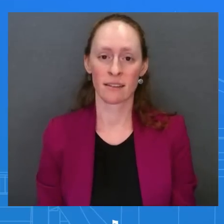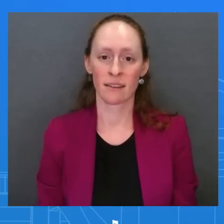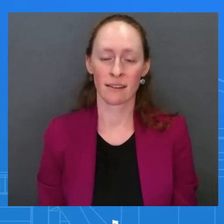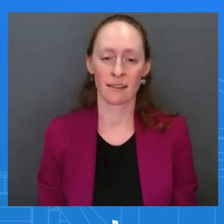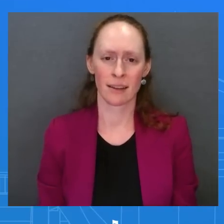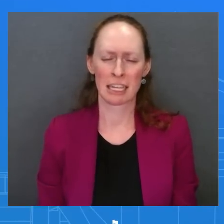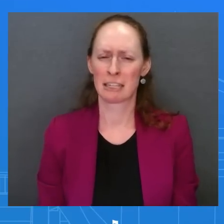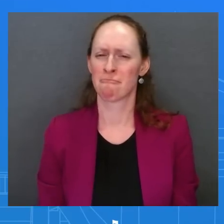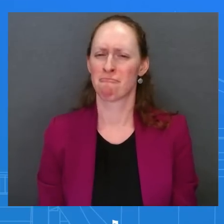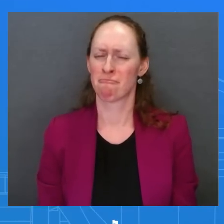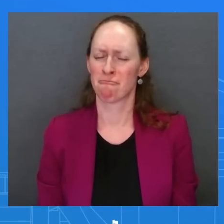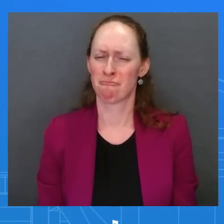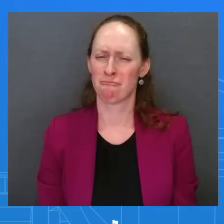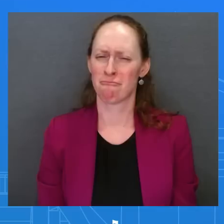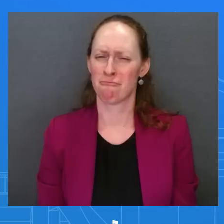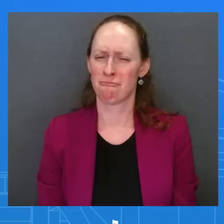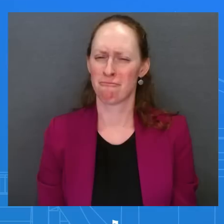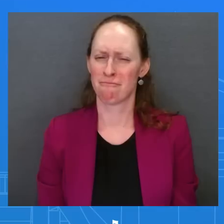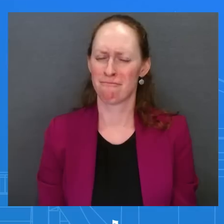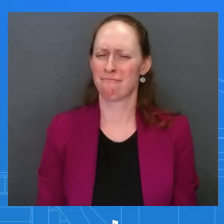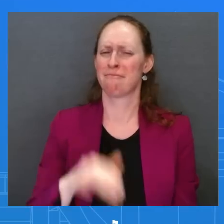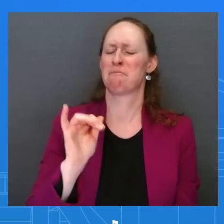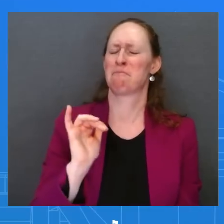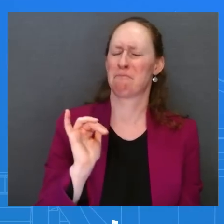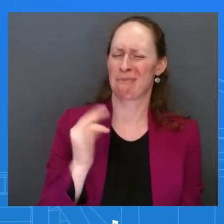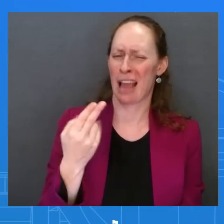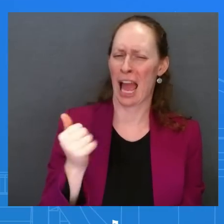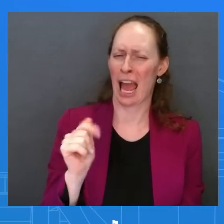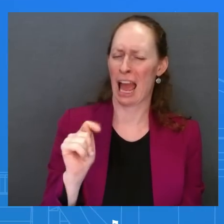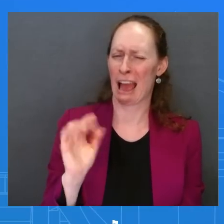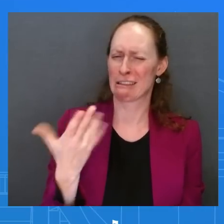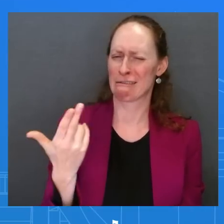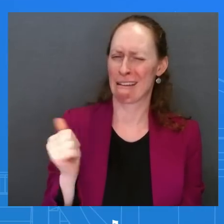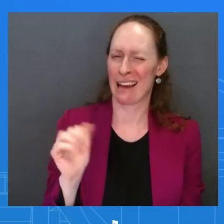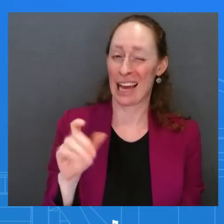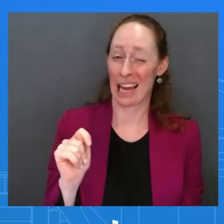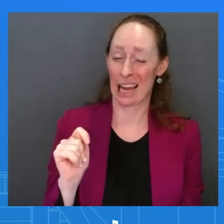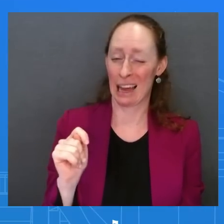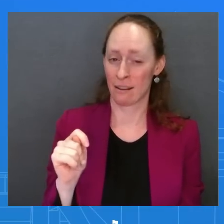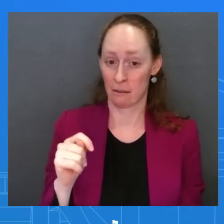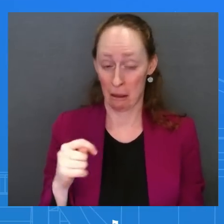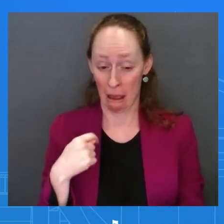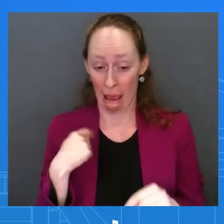speak to is more broadly. And, you know, I will remind you